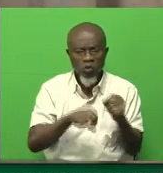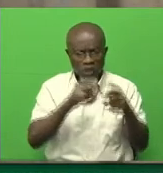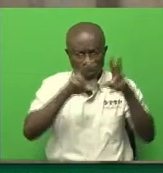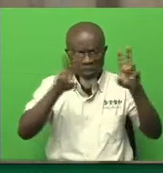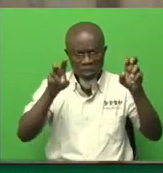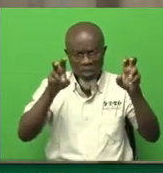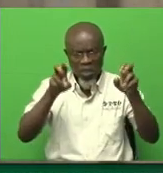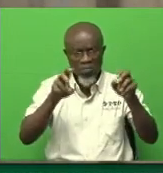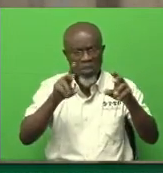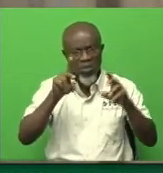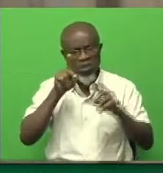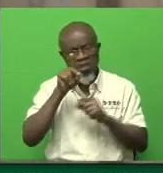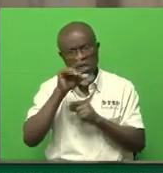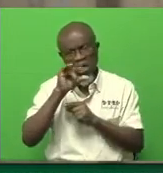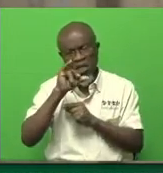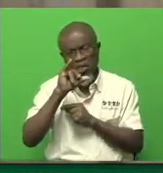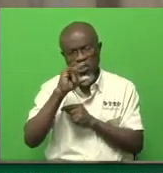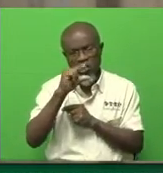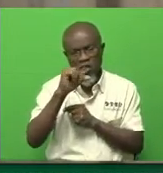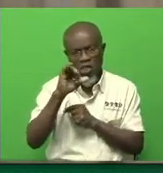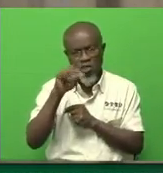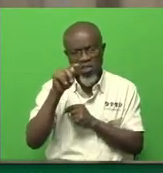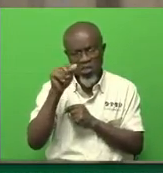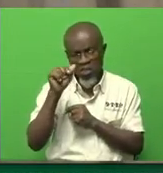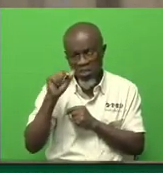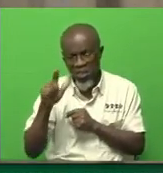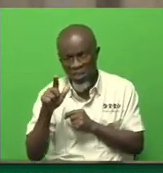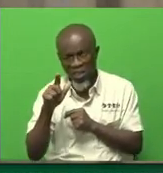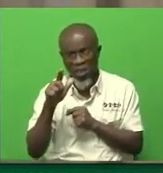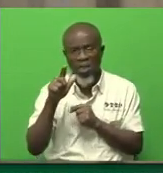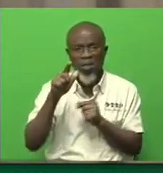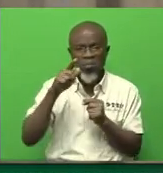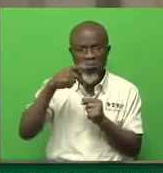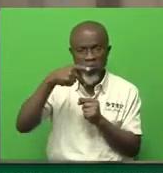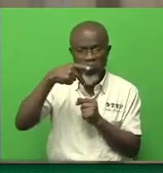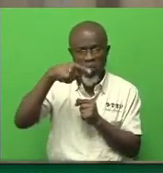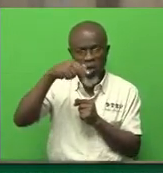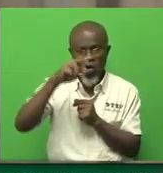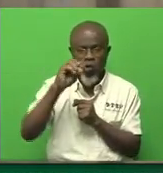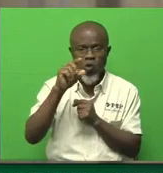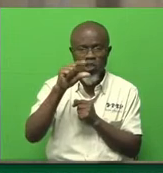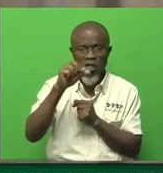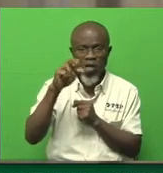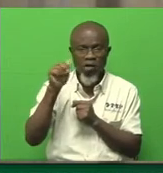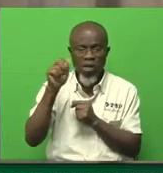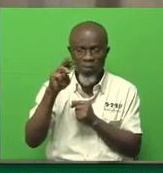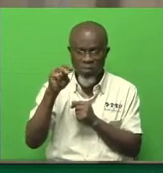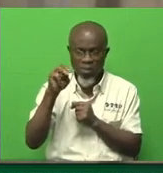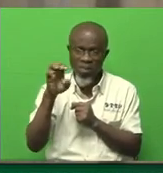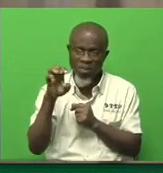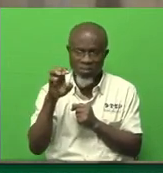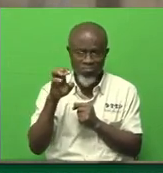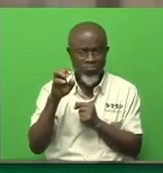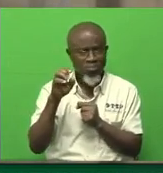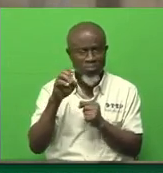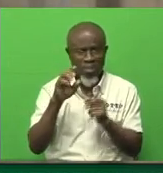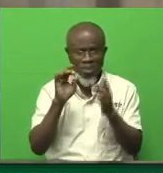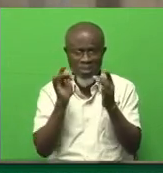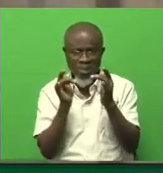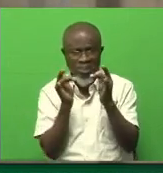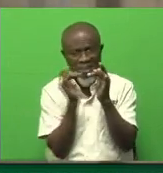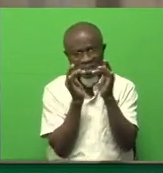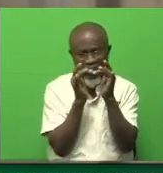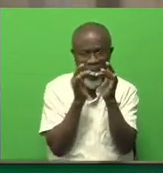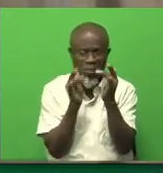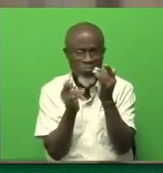and you cannot admit that what you've presented to the public is less than what they got before ineffective